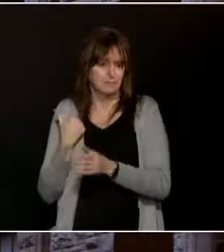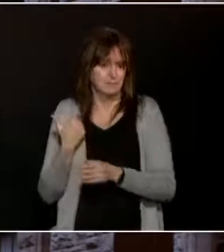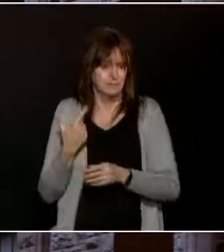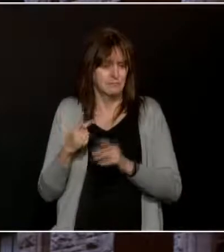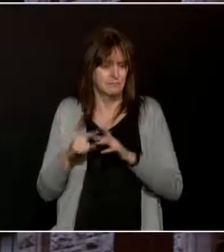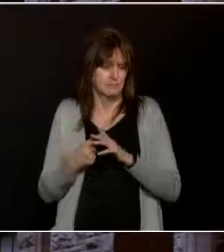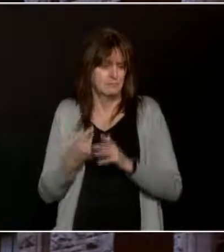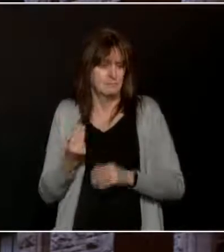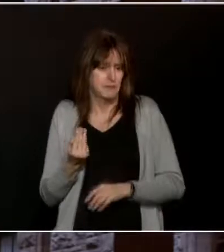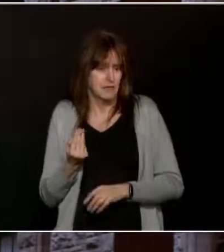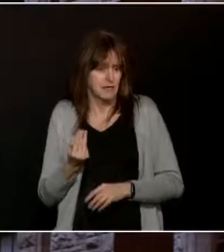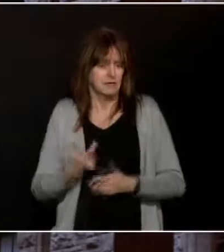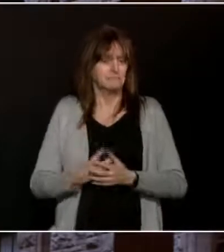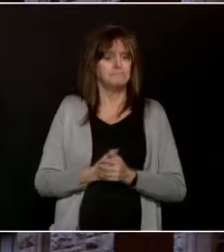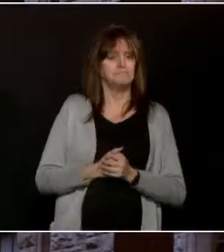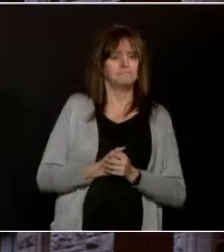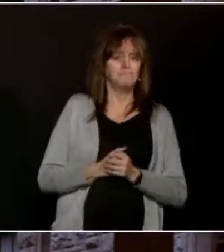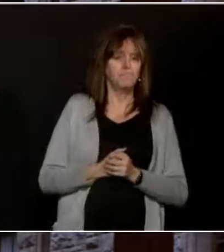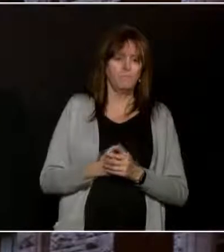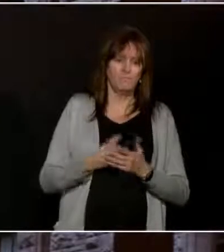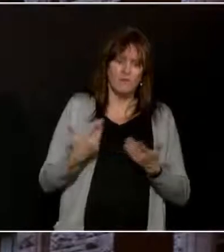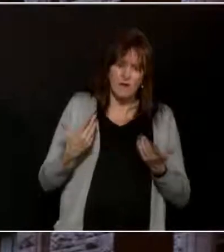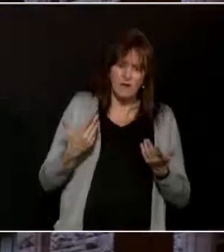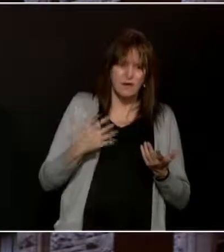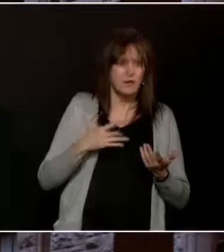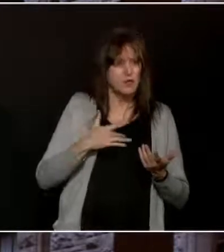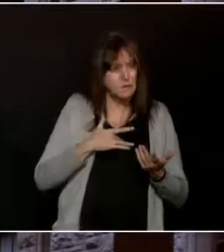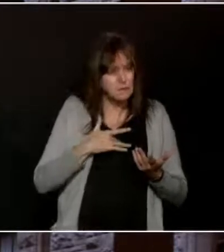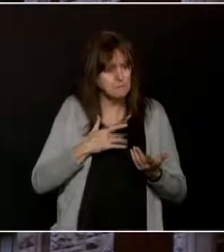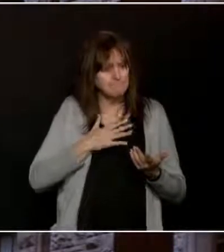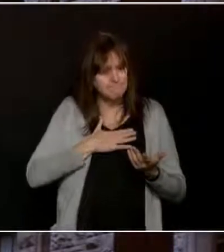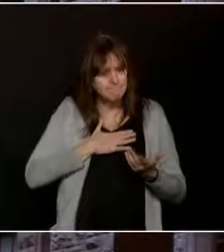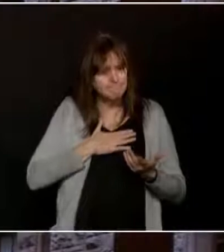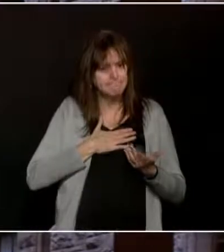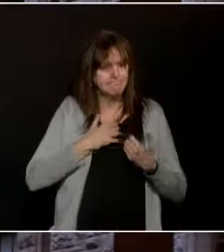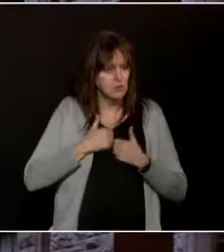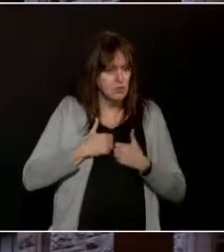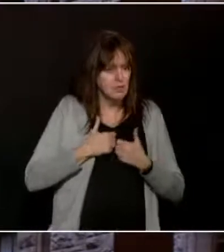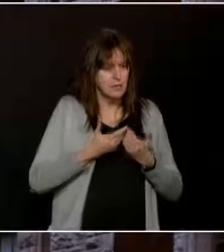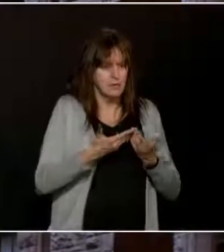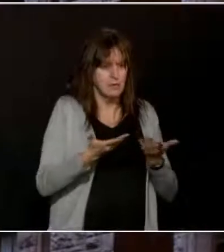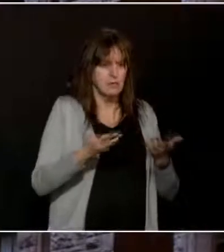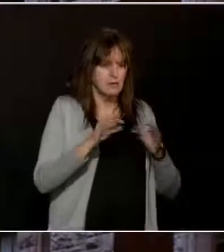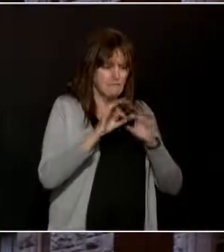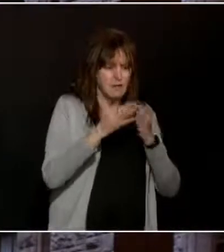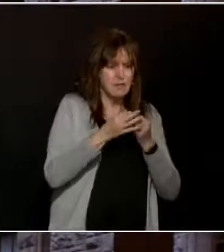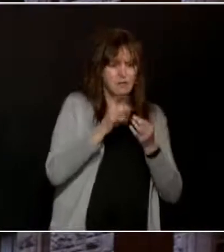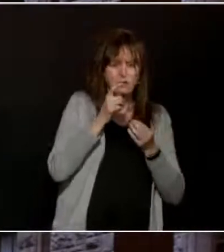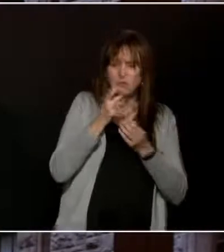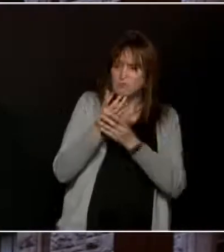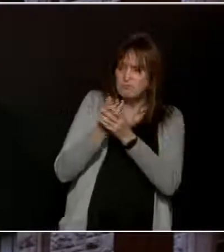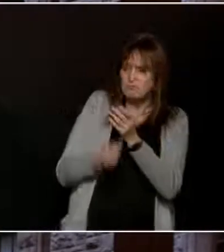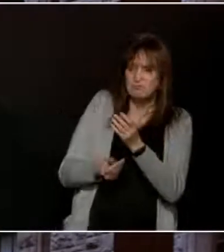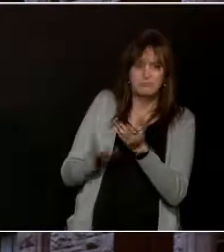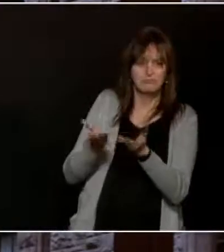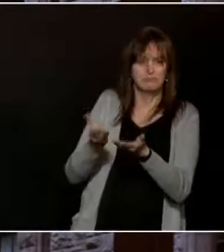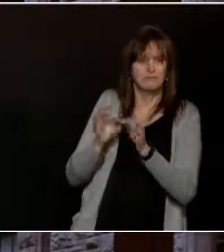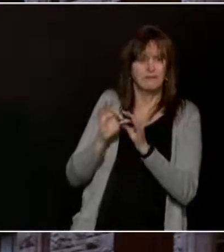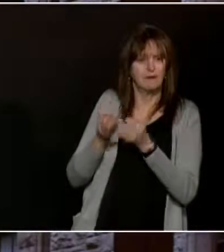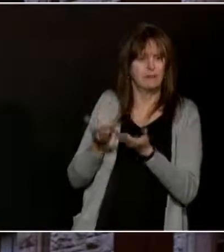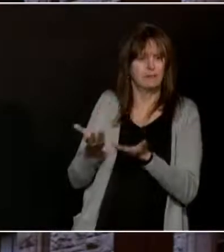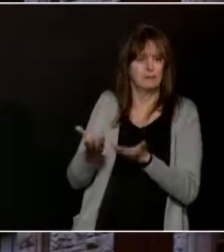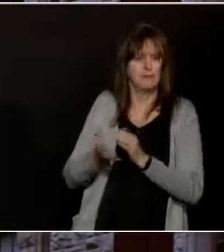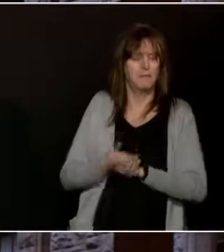and extending condolences to the family members who lost their loved ones. 11 of those deaths were on